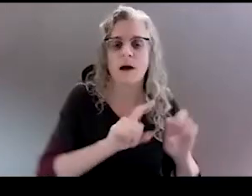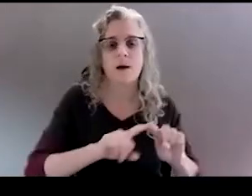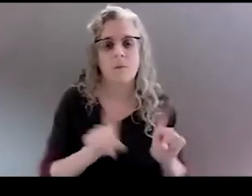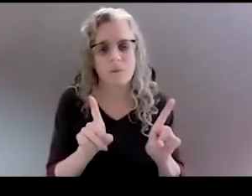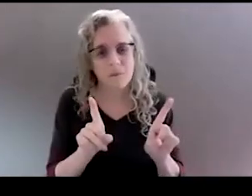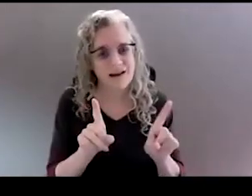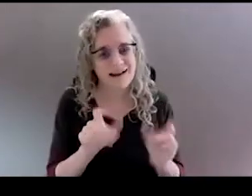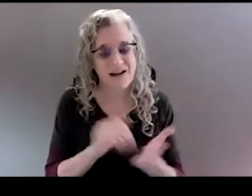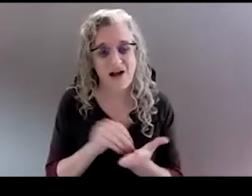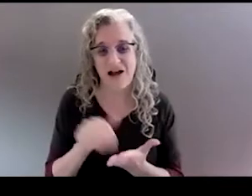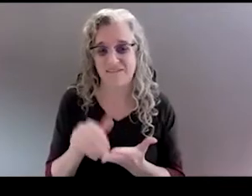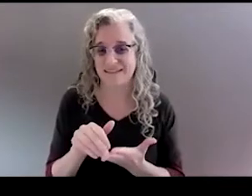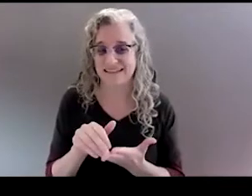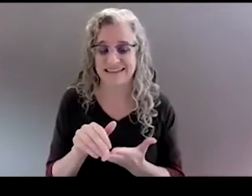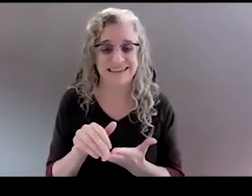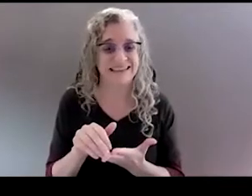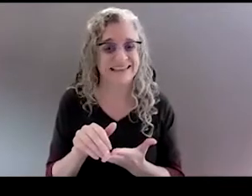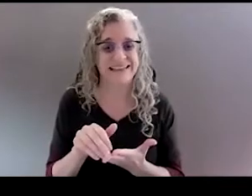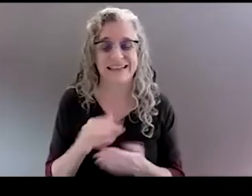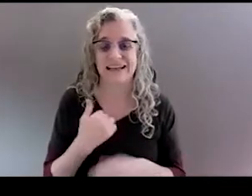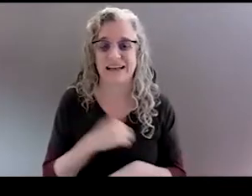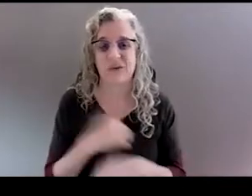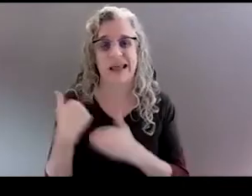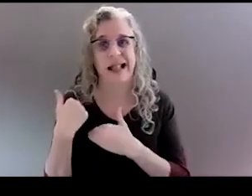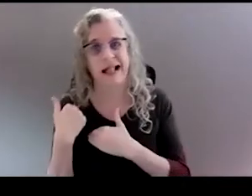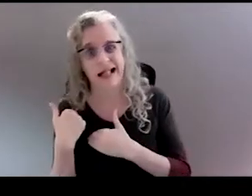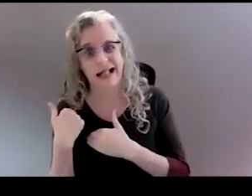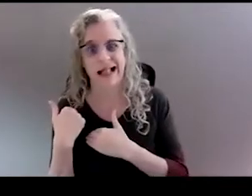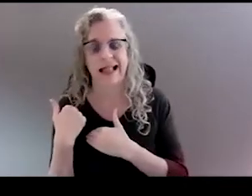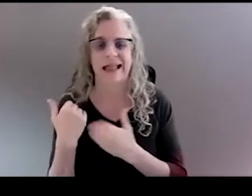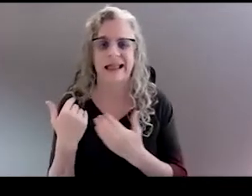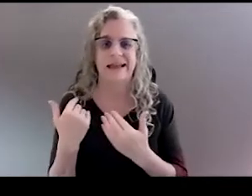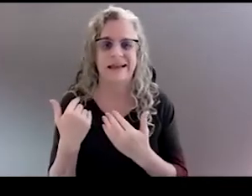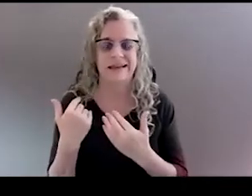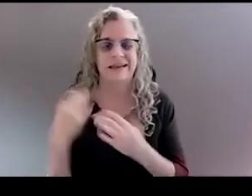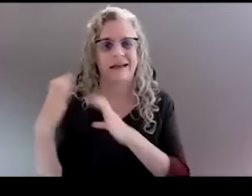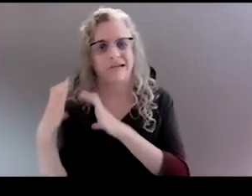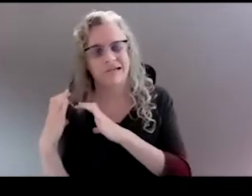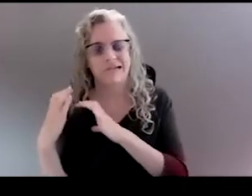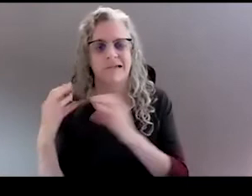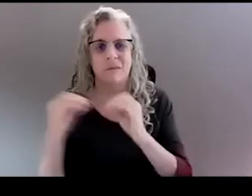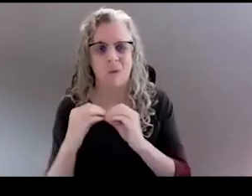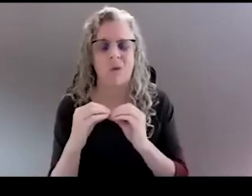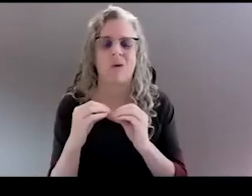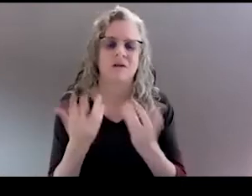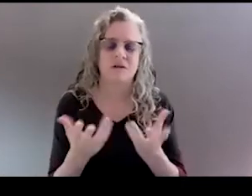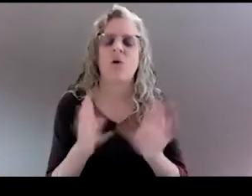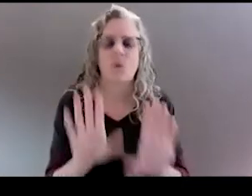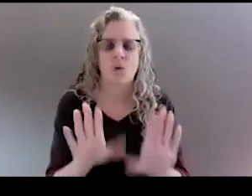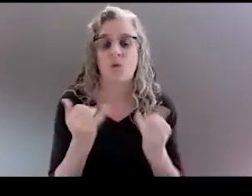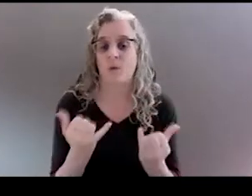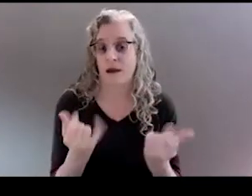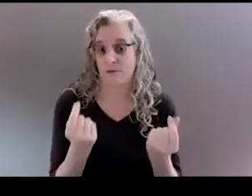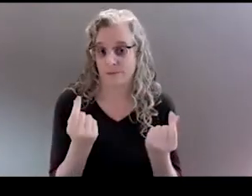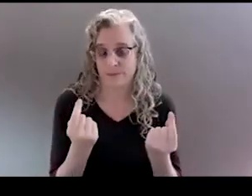having to do the legwork afterwards. So I think now one of the things that we're really seeing as an